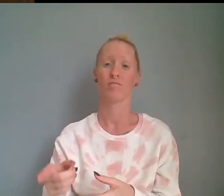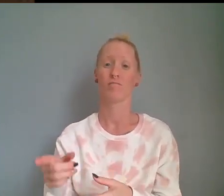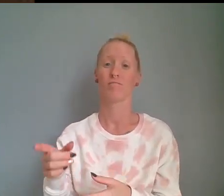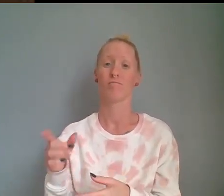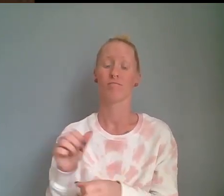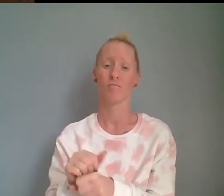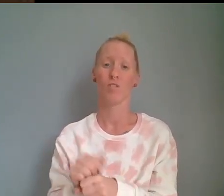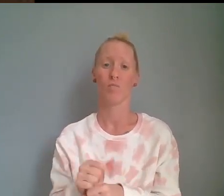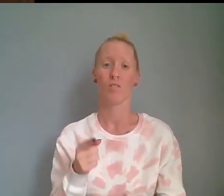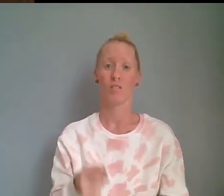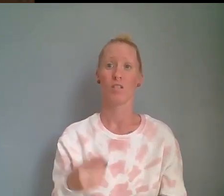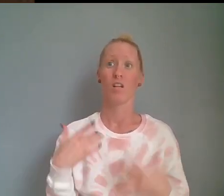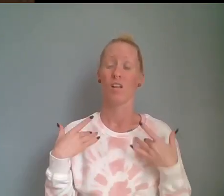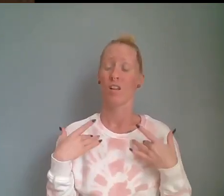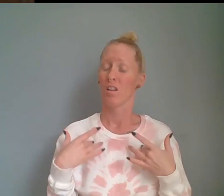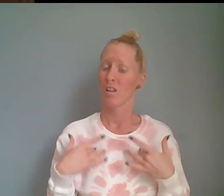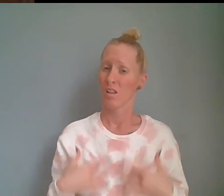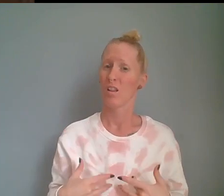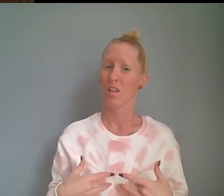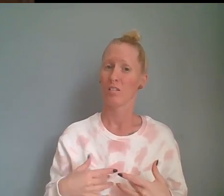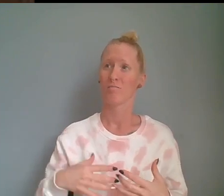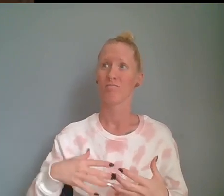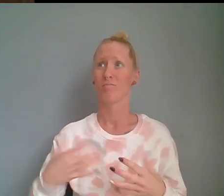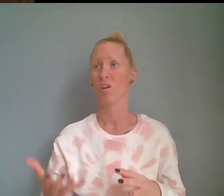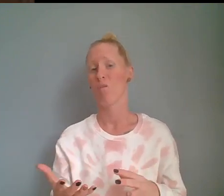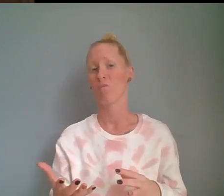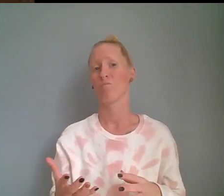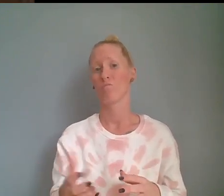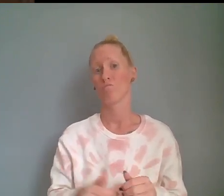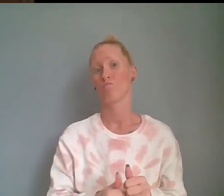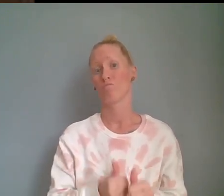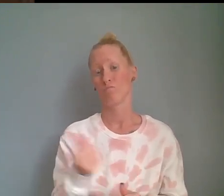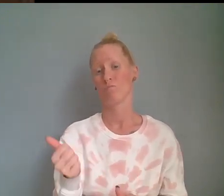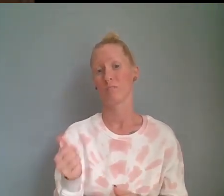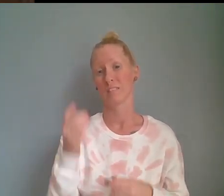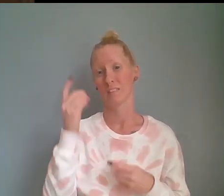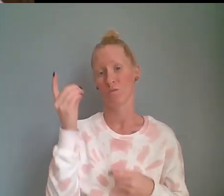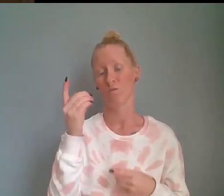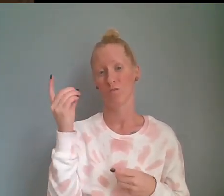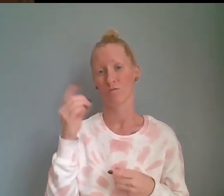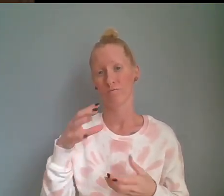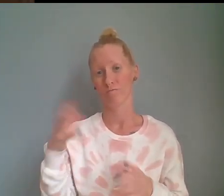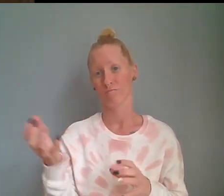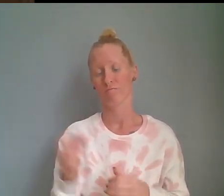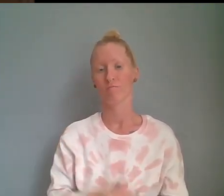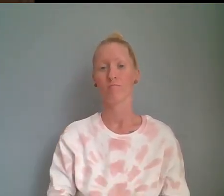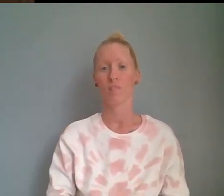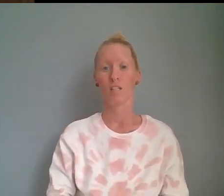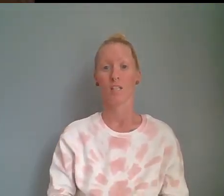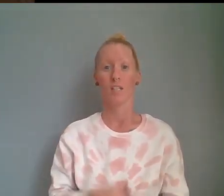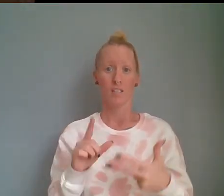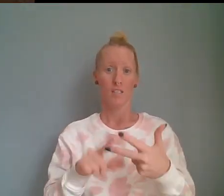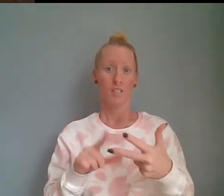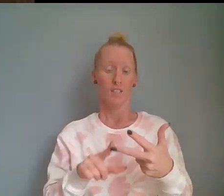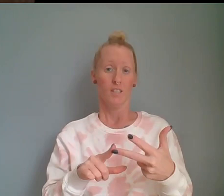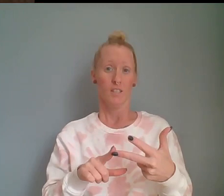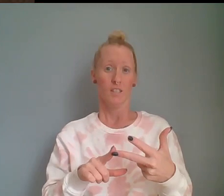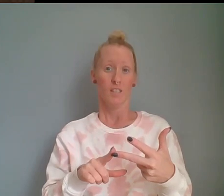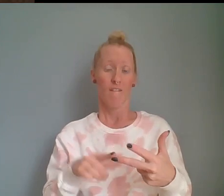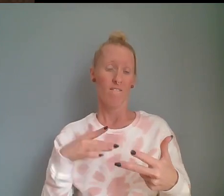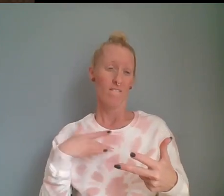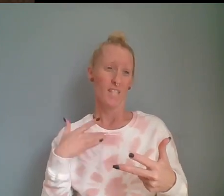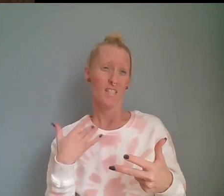most debilitating disorders. And then finally, deviance. The behaviors or feelings are